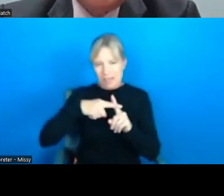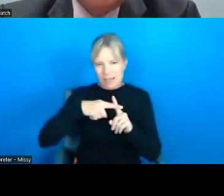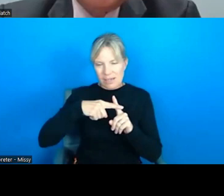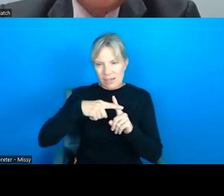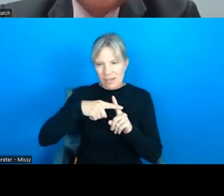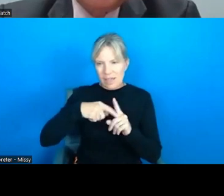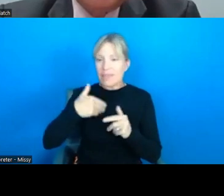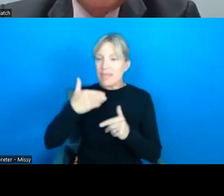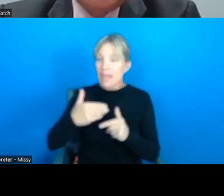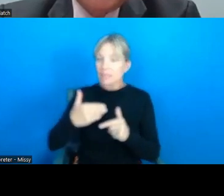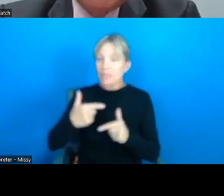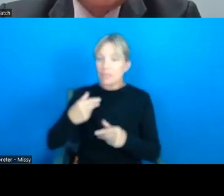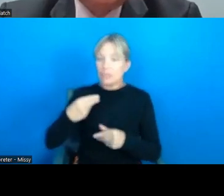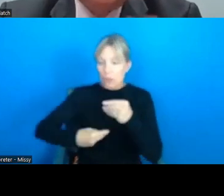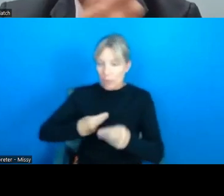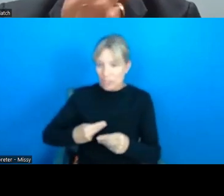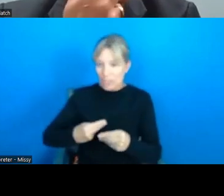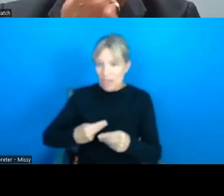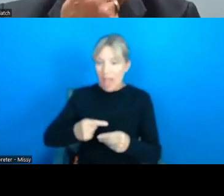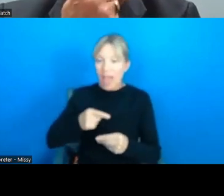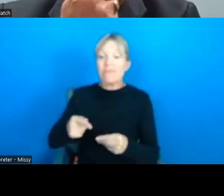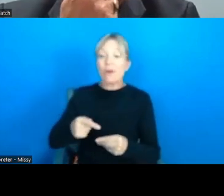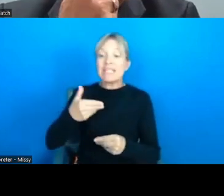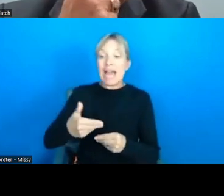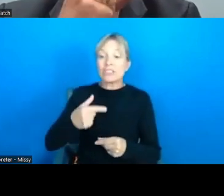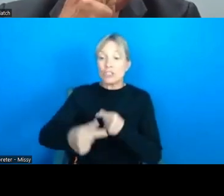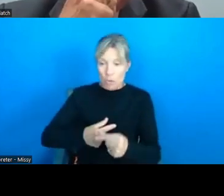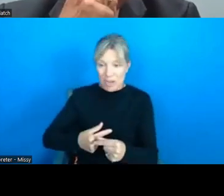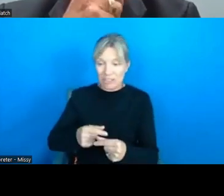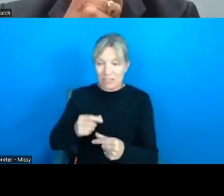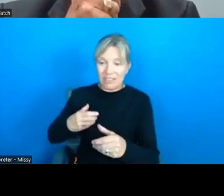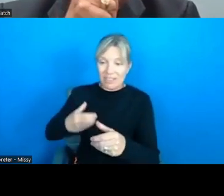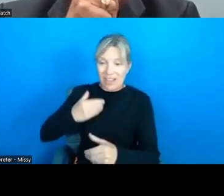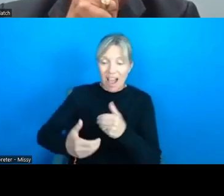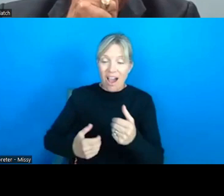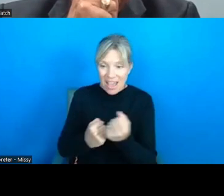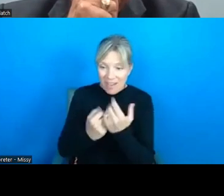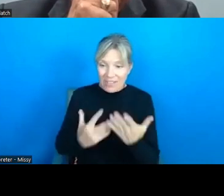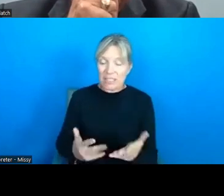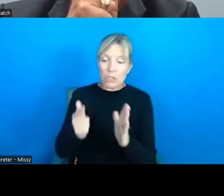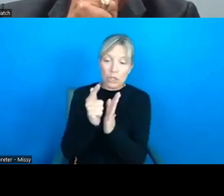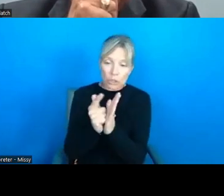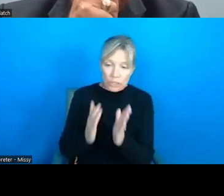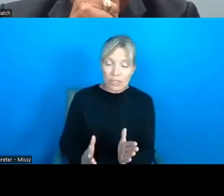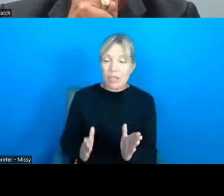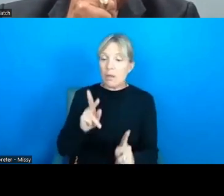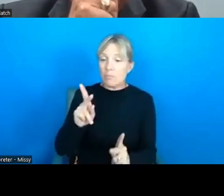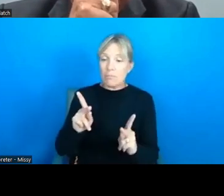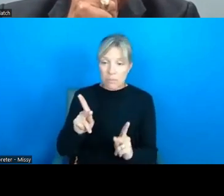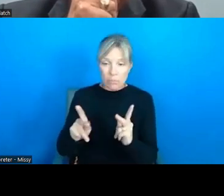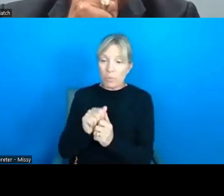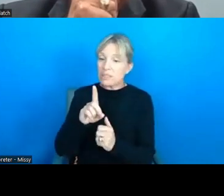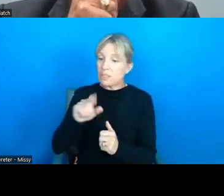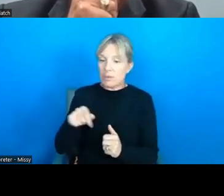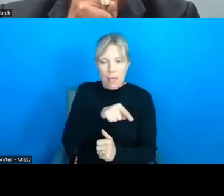next generation and the generation behind them of advocates, of attorneys, of people with disabilities